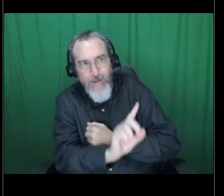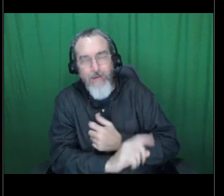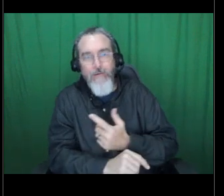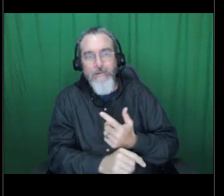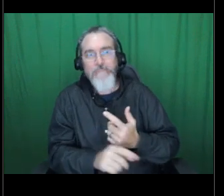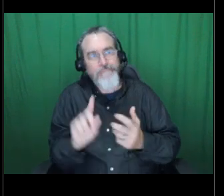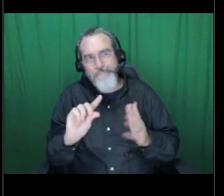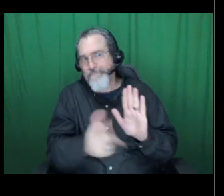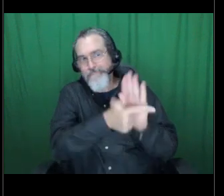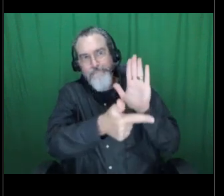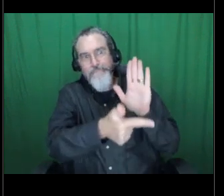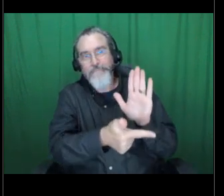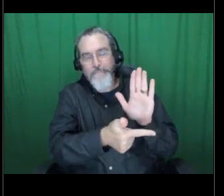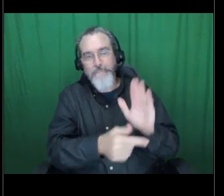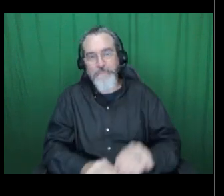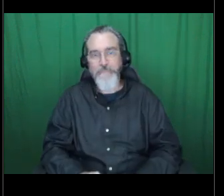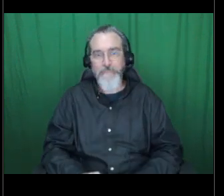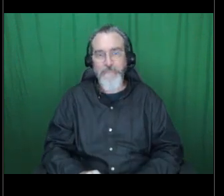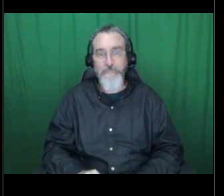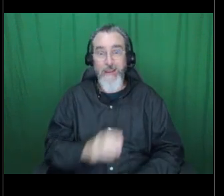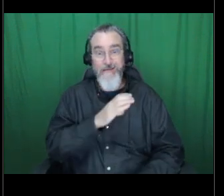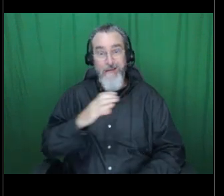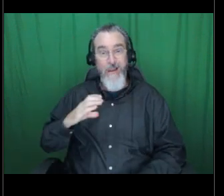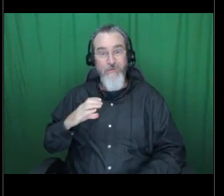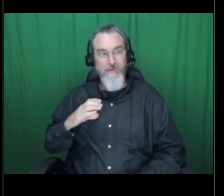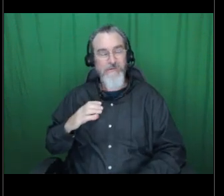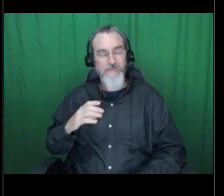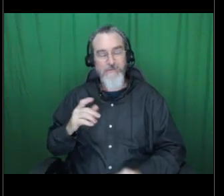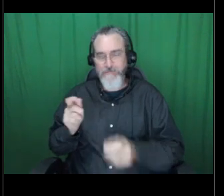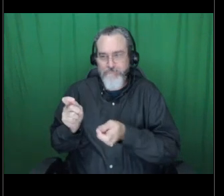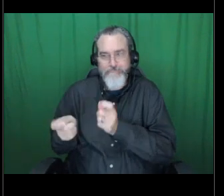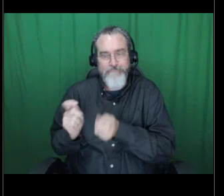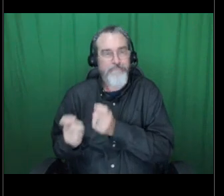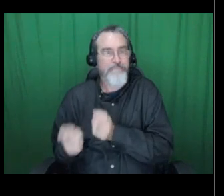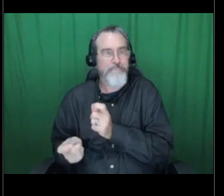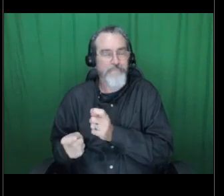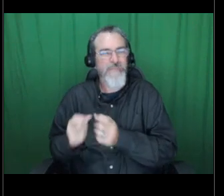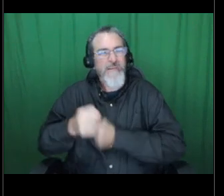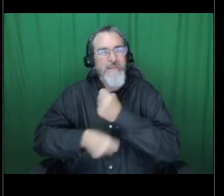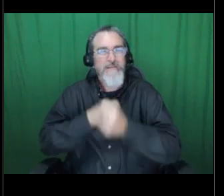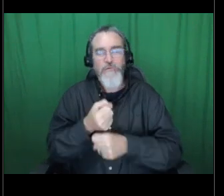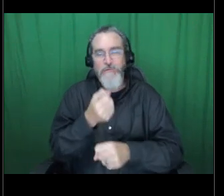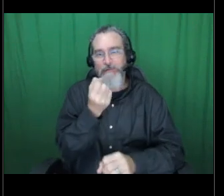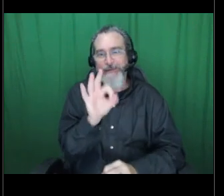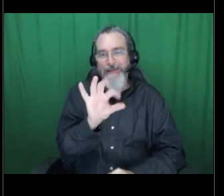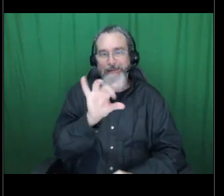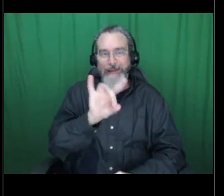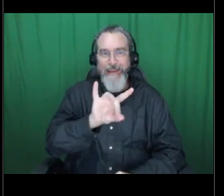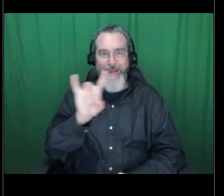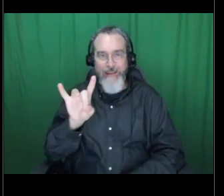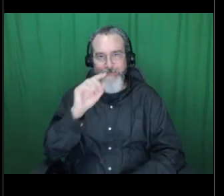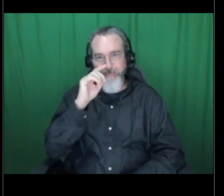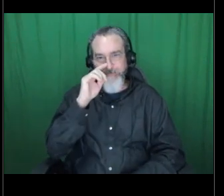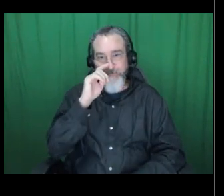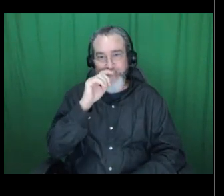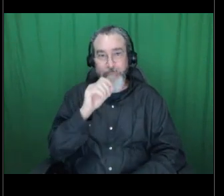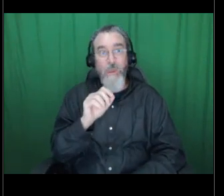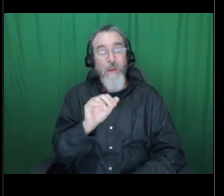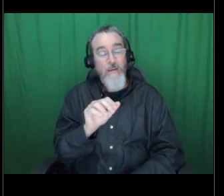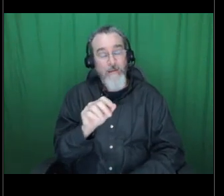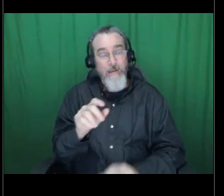Congress amended the coverage of the FHA in 1988 to also